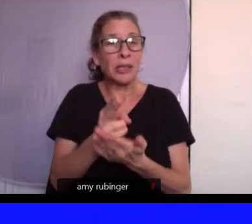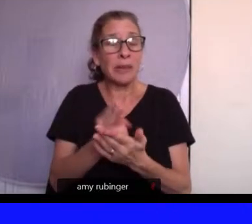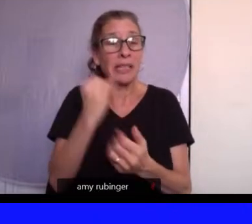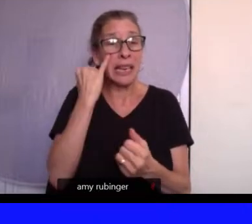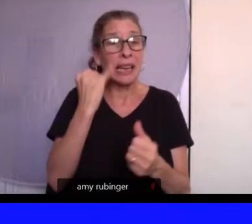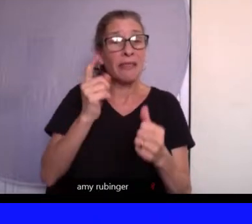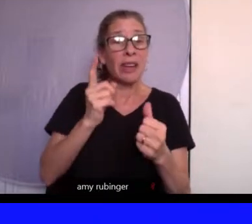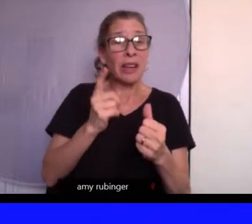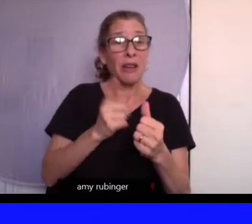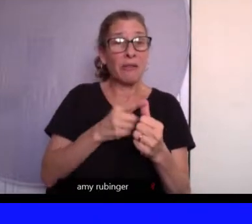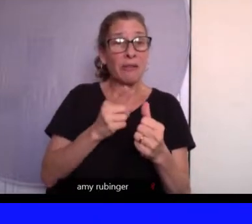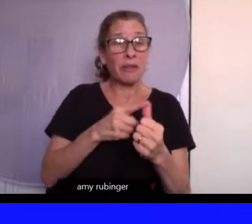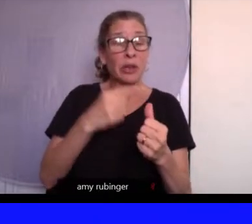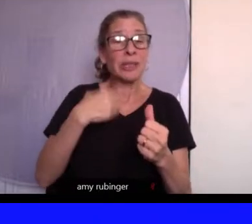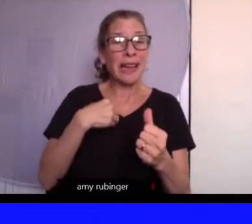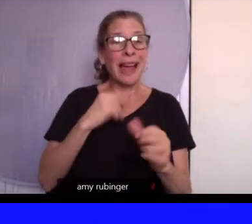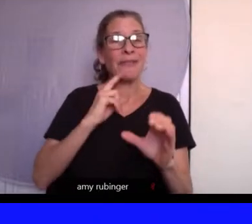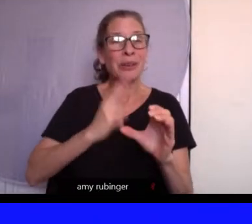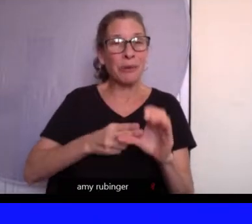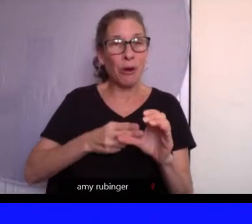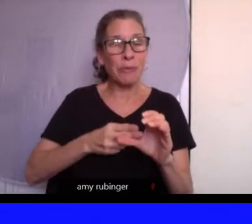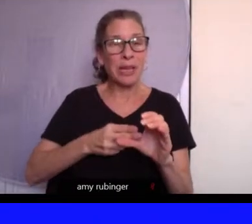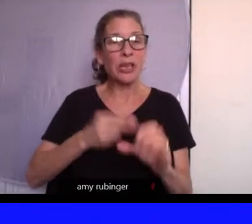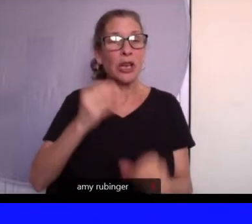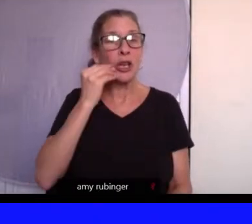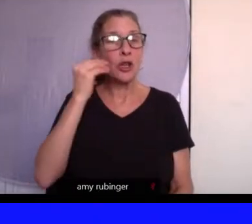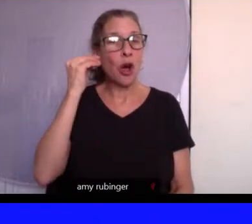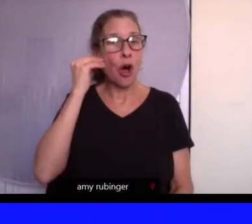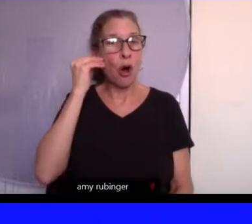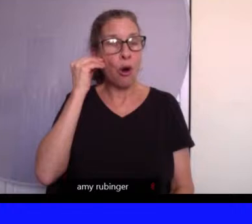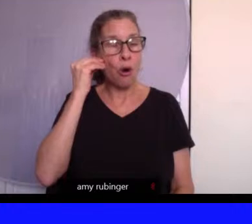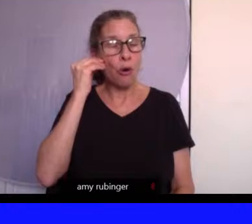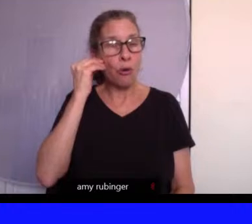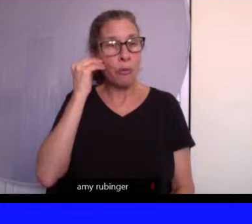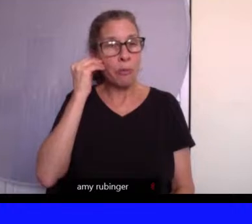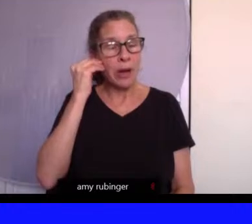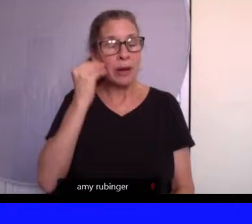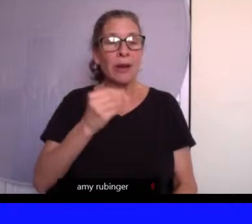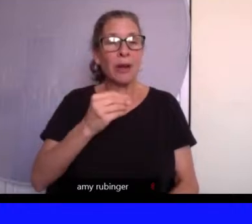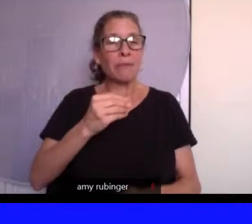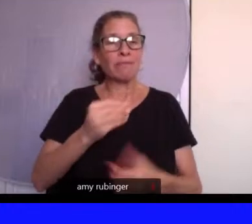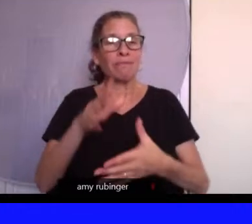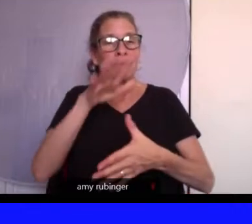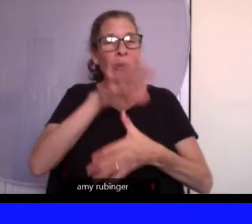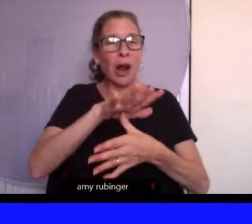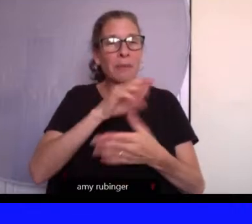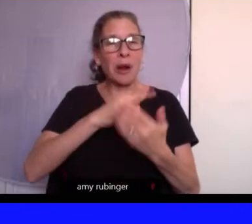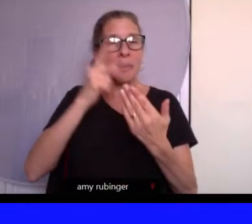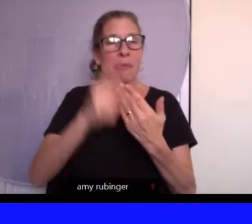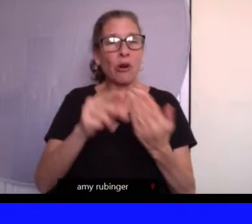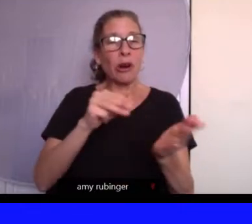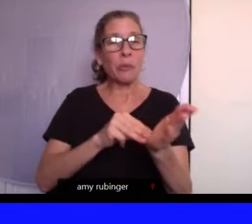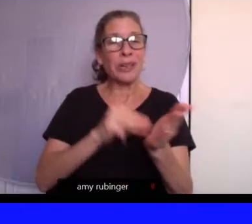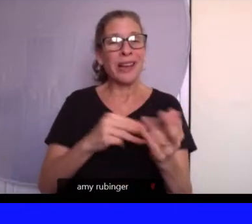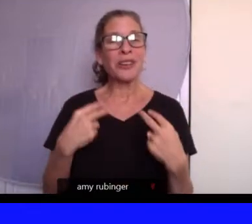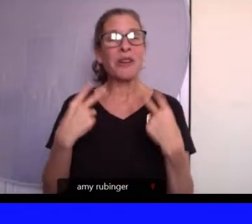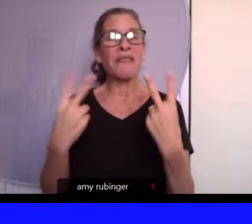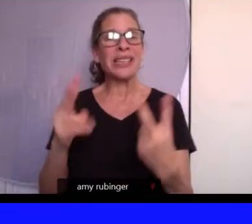really essential ingredients to make sure patients get the right care, not just kind